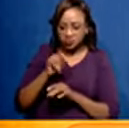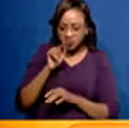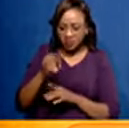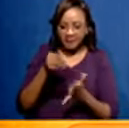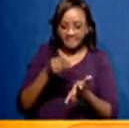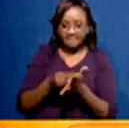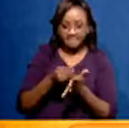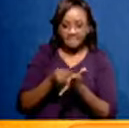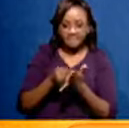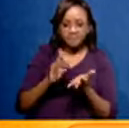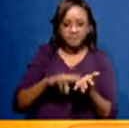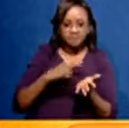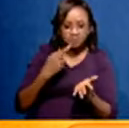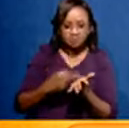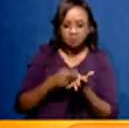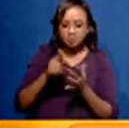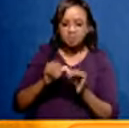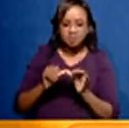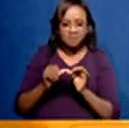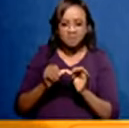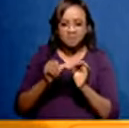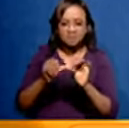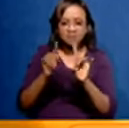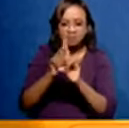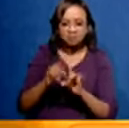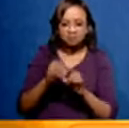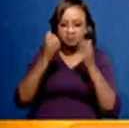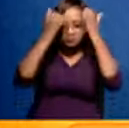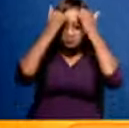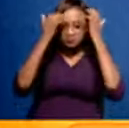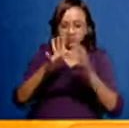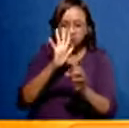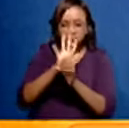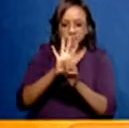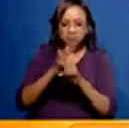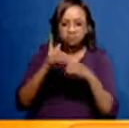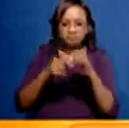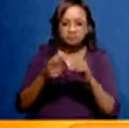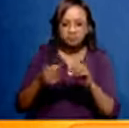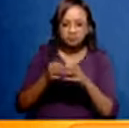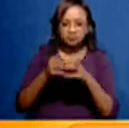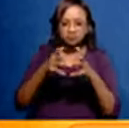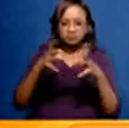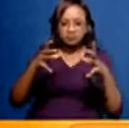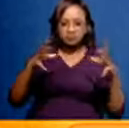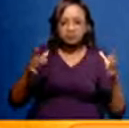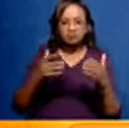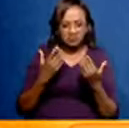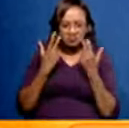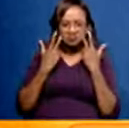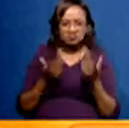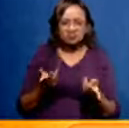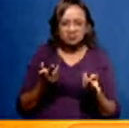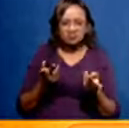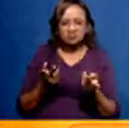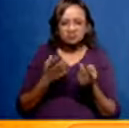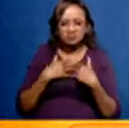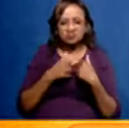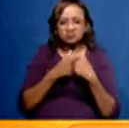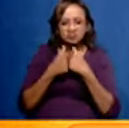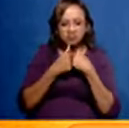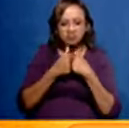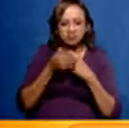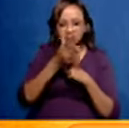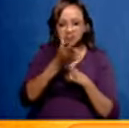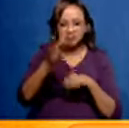are basically stagnant and the numbers of students are coming up, you can see there is inherent pressure in the system